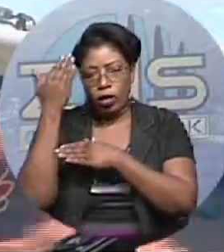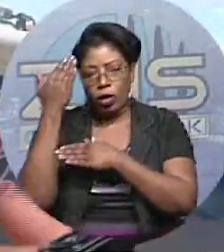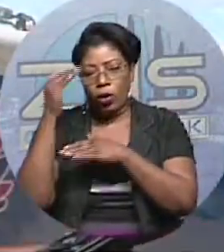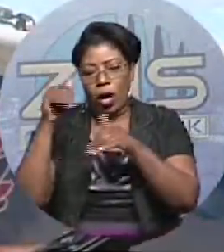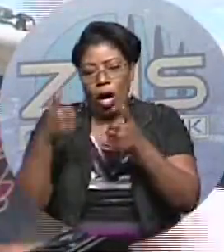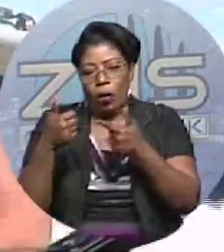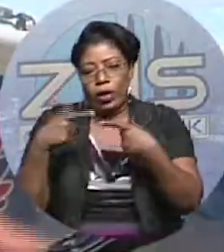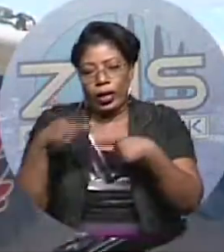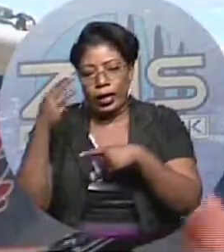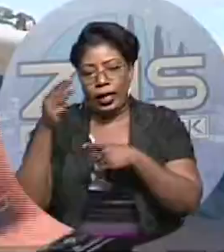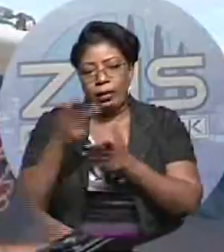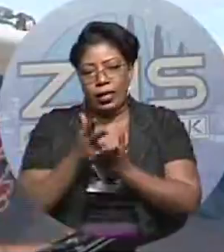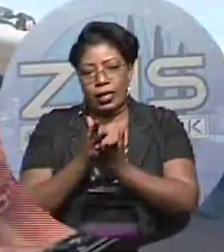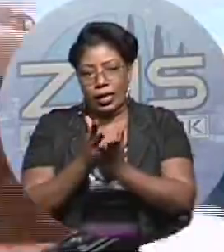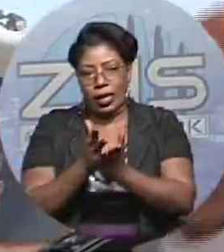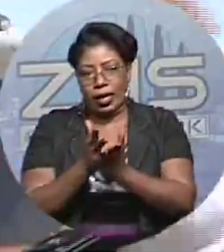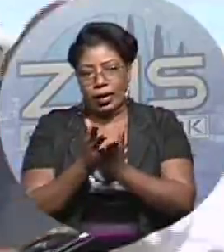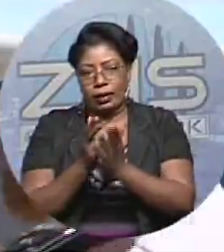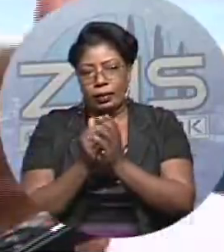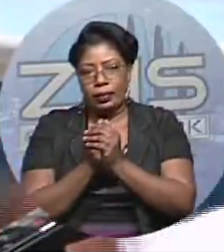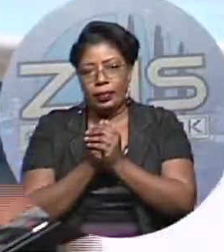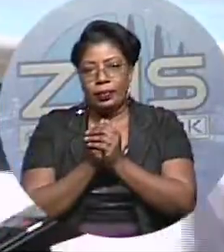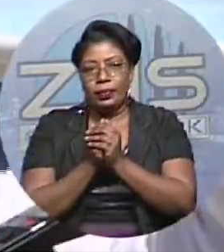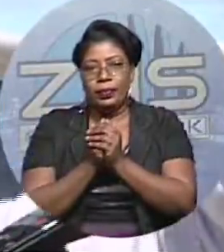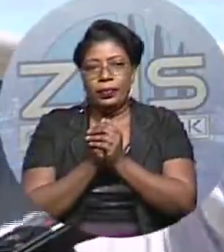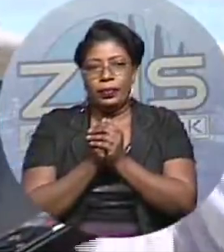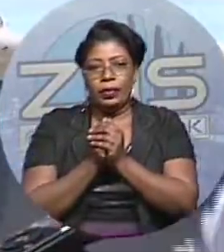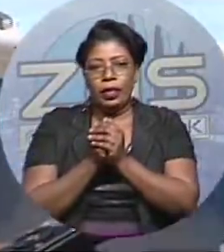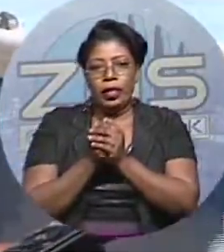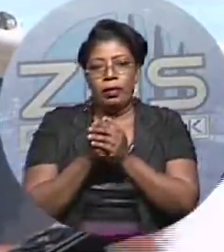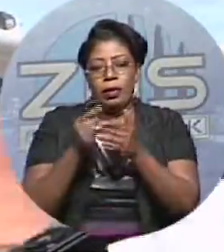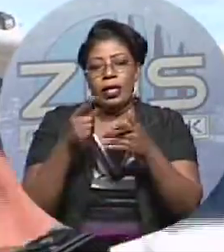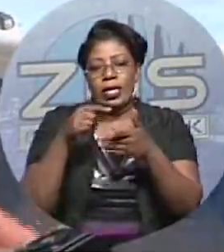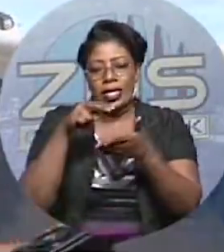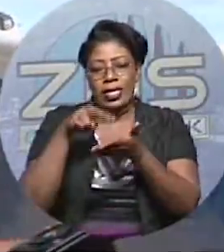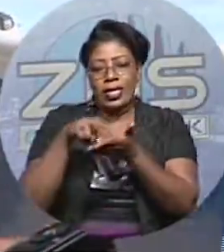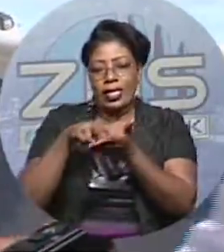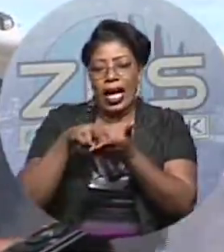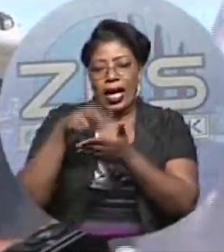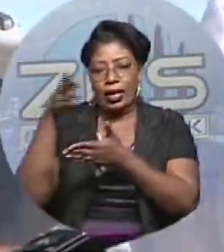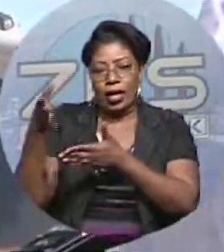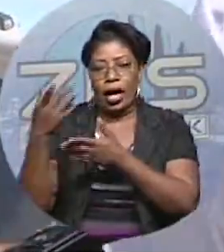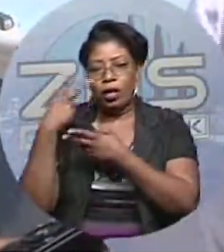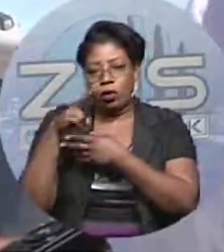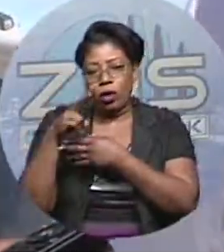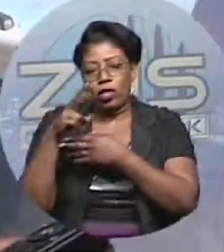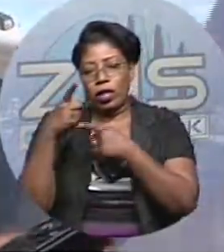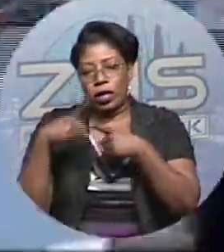sail no more. Right? We may have to say, but Stephen, you have to step aside to teach the young people because there's no competition for him. But